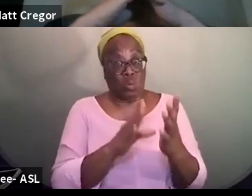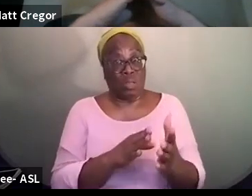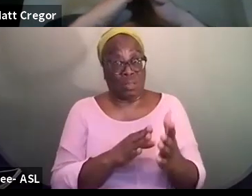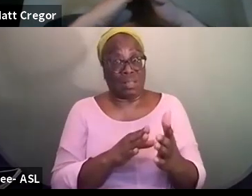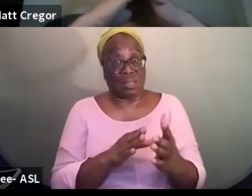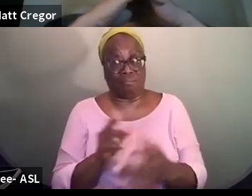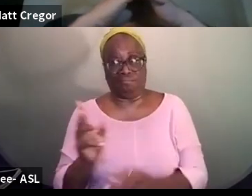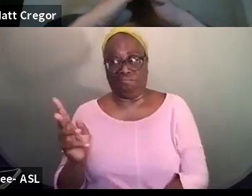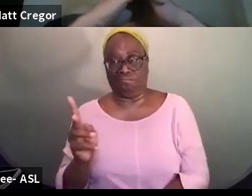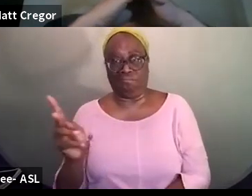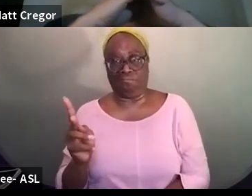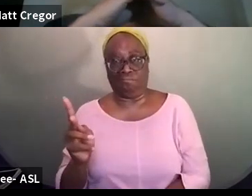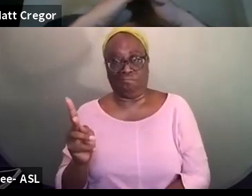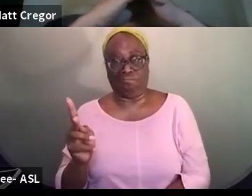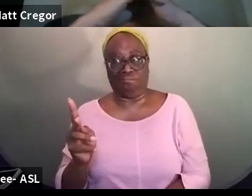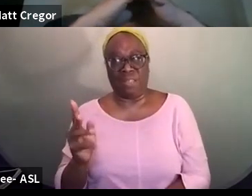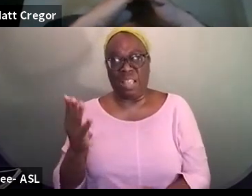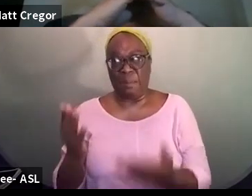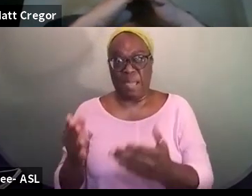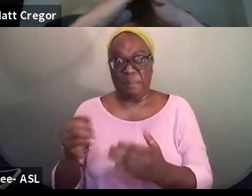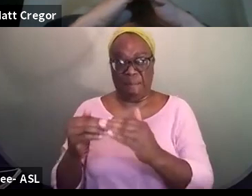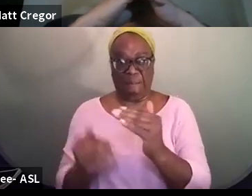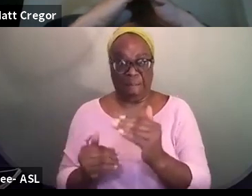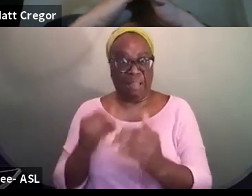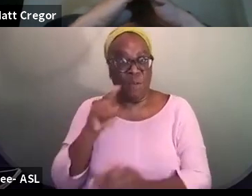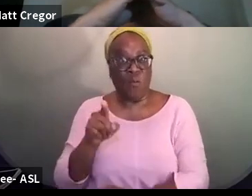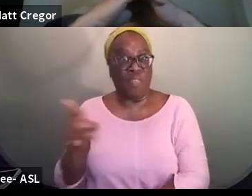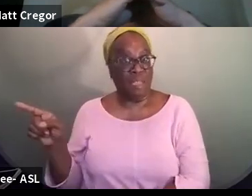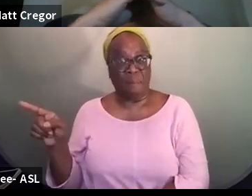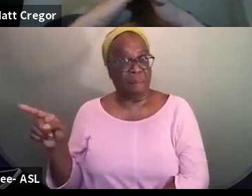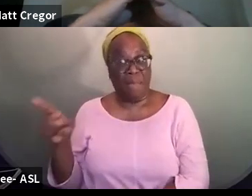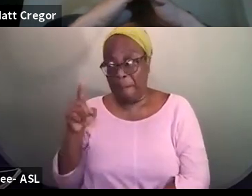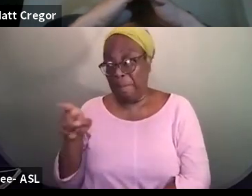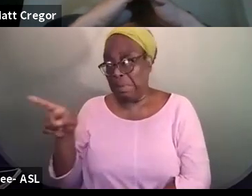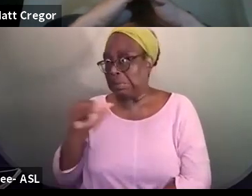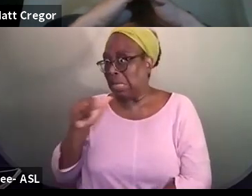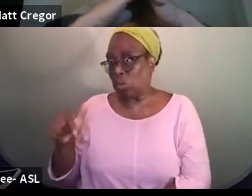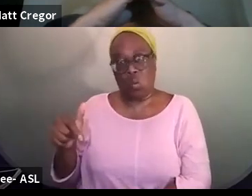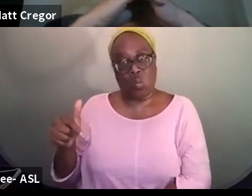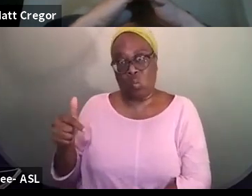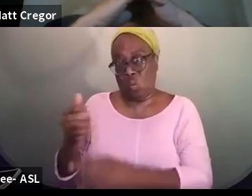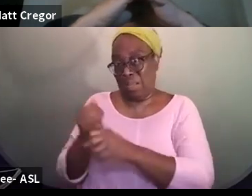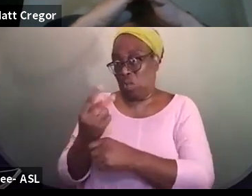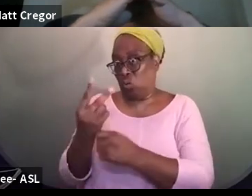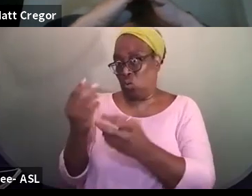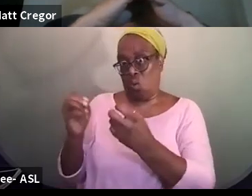that may be disadvantaged by the fact that it's not offered there twice and it's not offered at